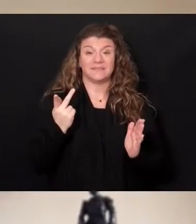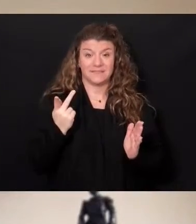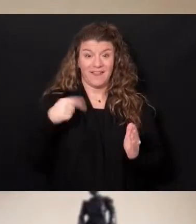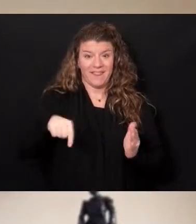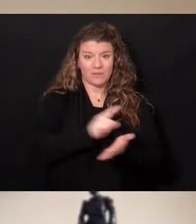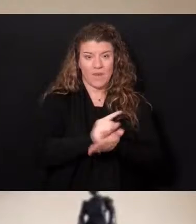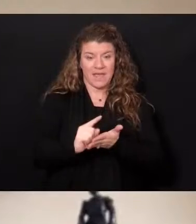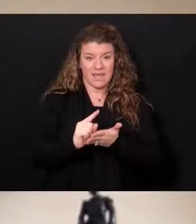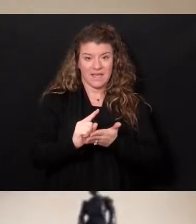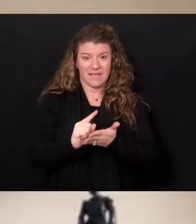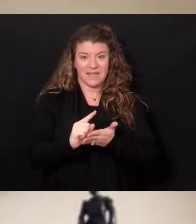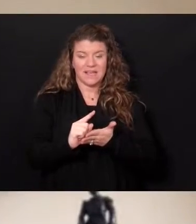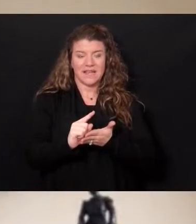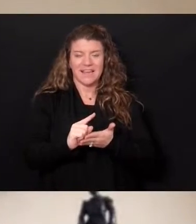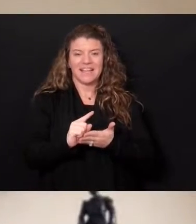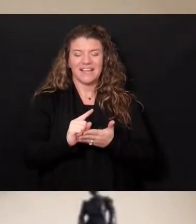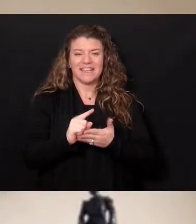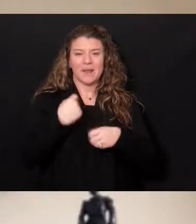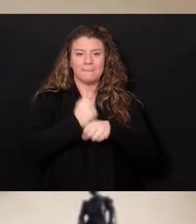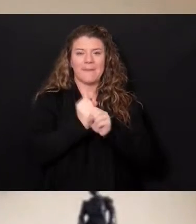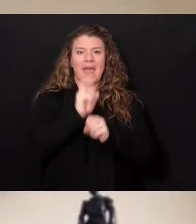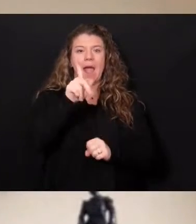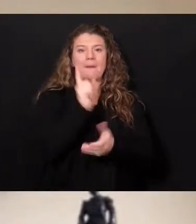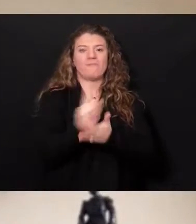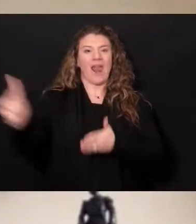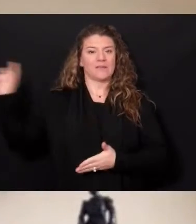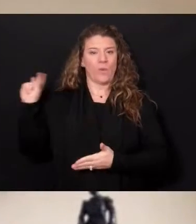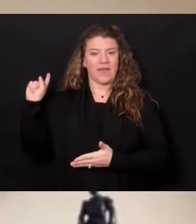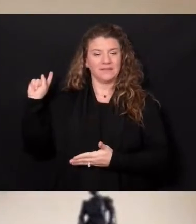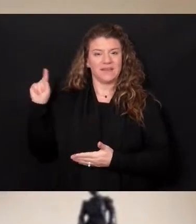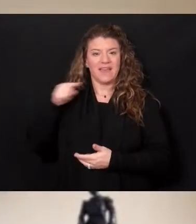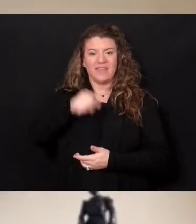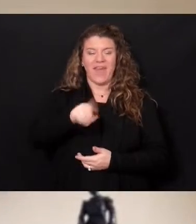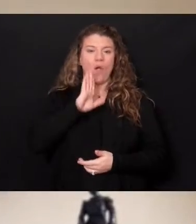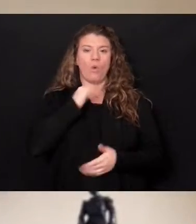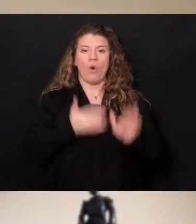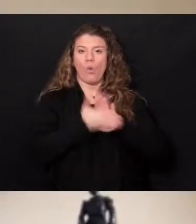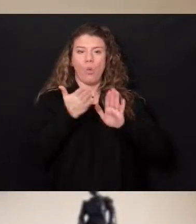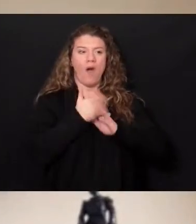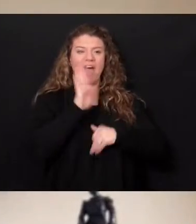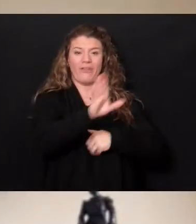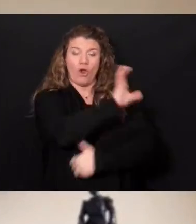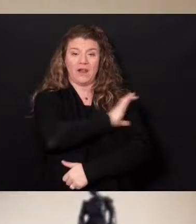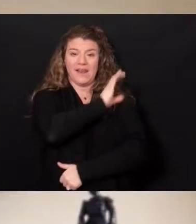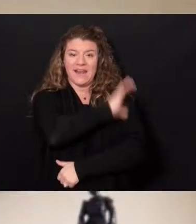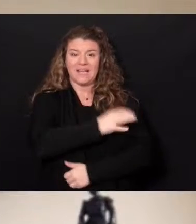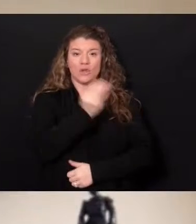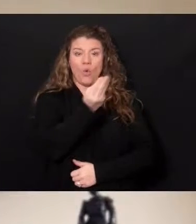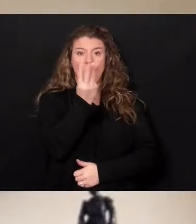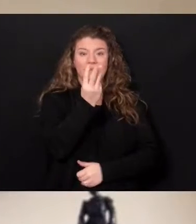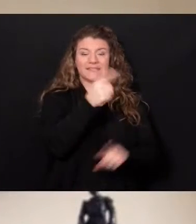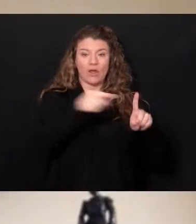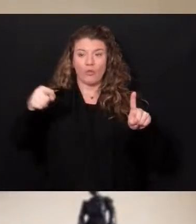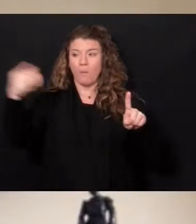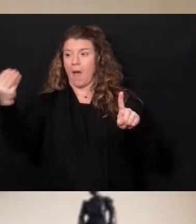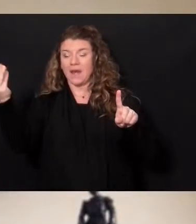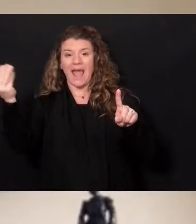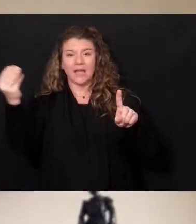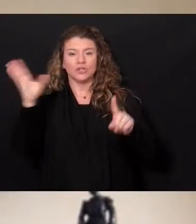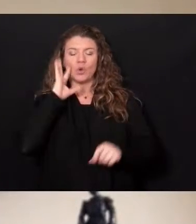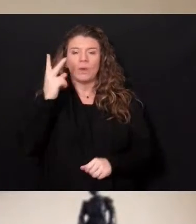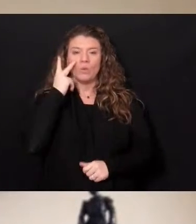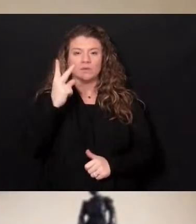this week to recover from last week's. They will be running clinics Wednesday through Monday, so we'll see